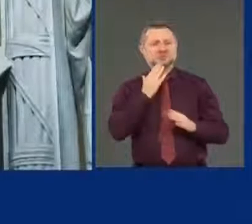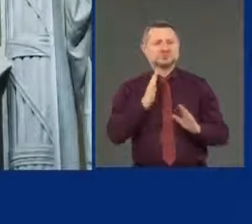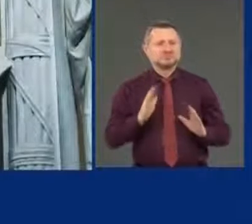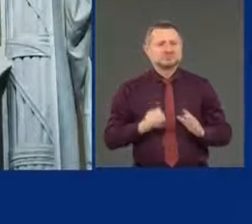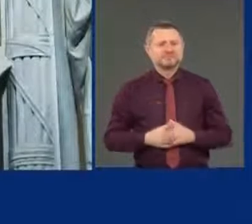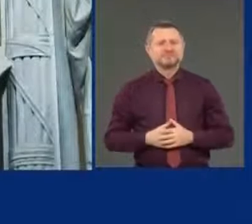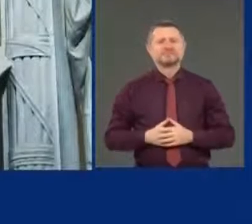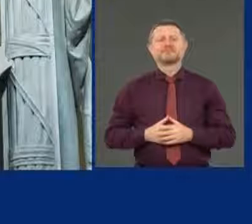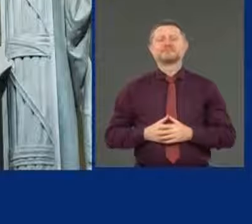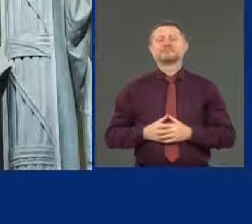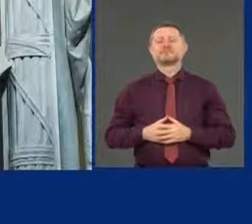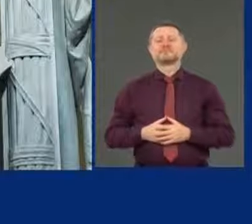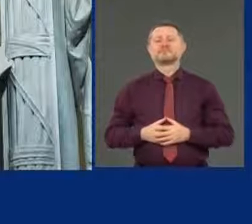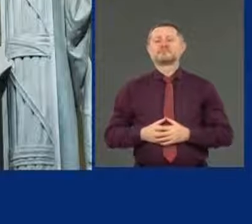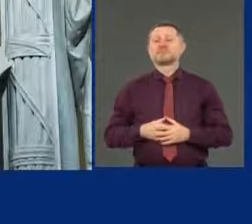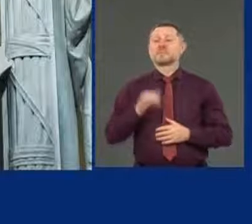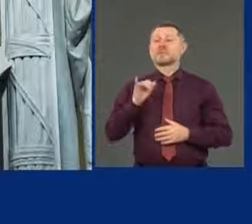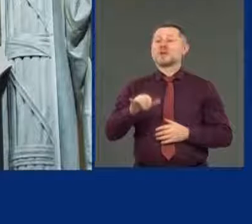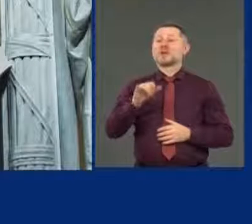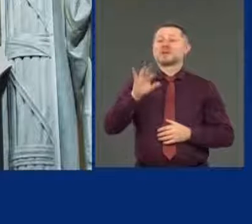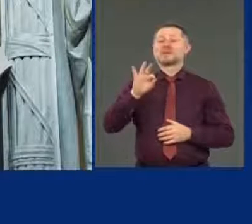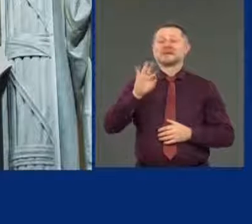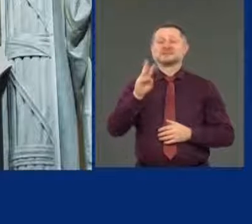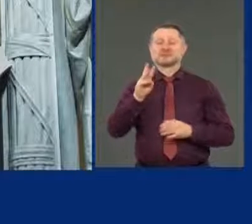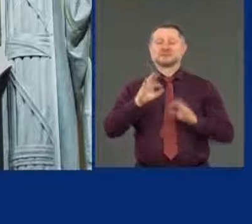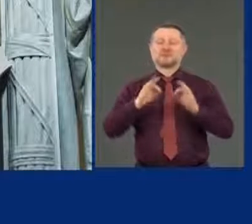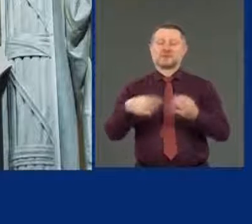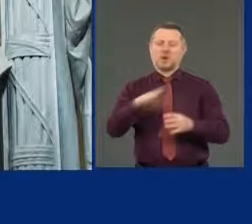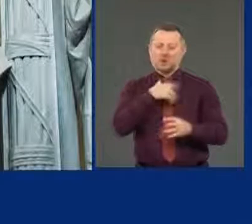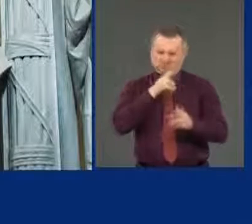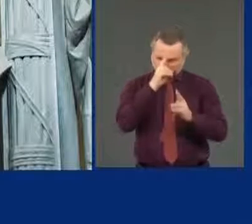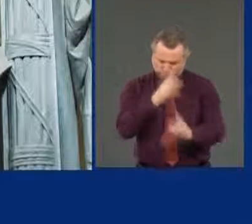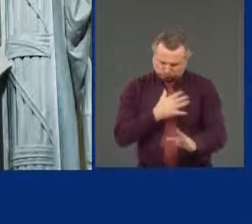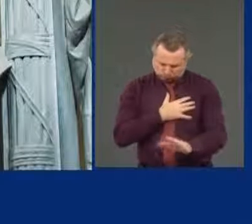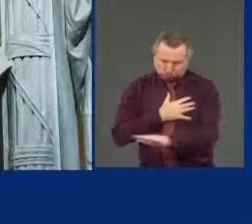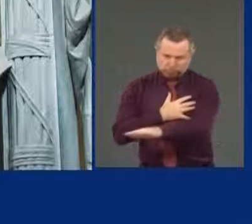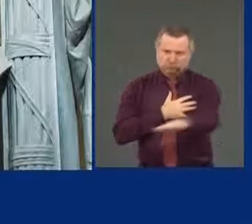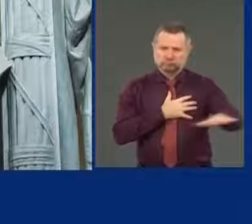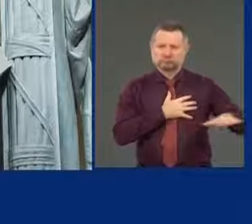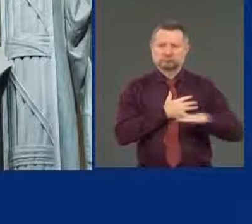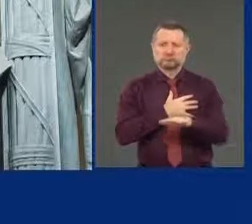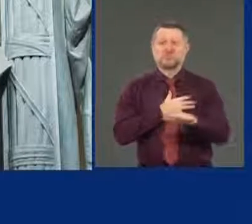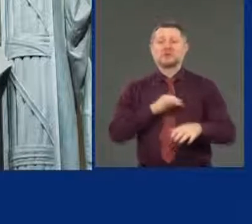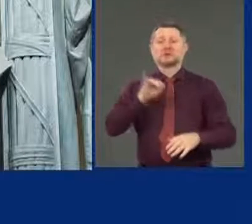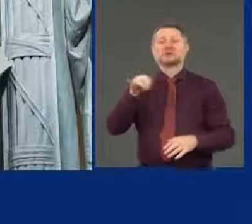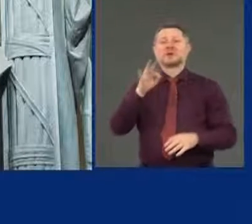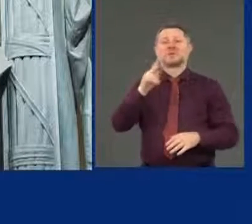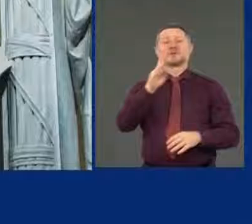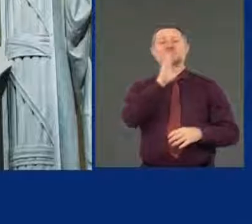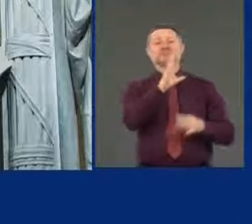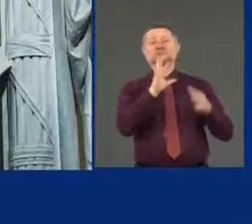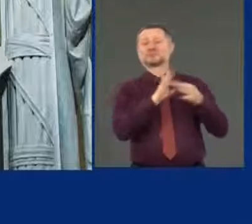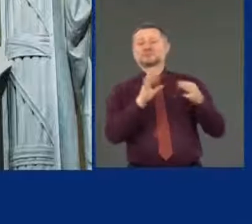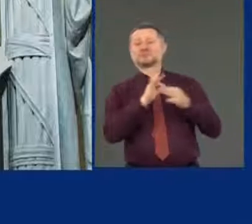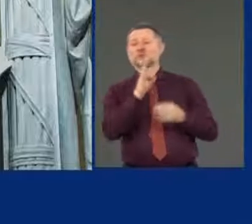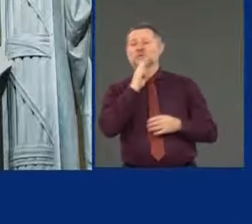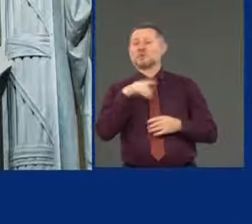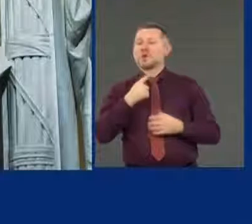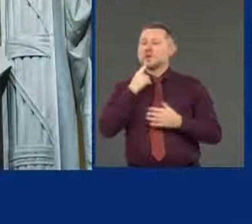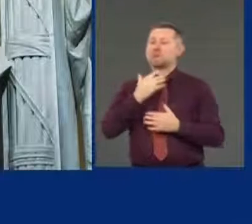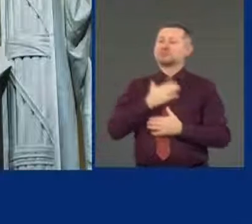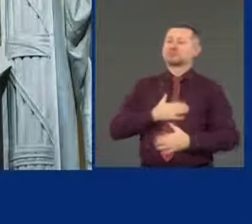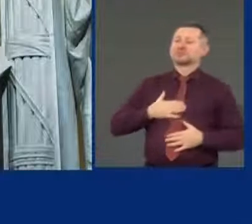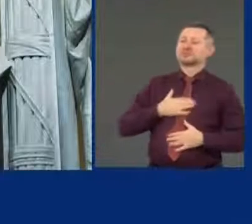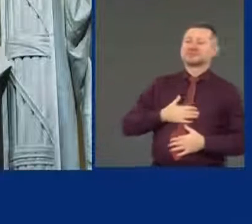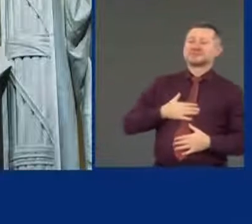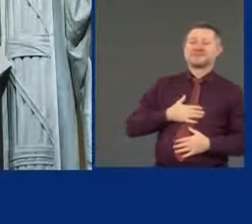we remember those 96 families today. John F. Kennedy's words of appreciation were echoes